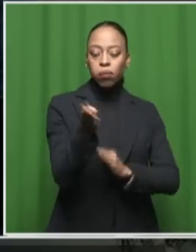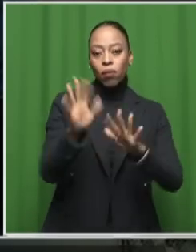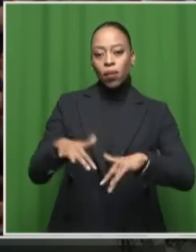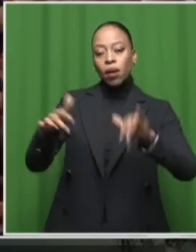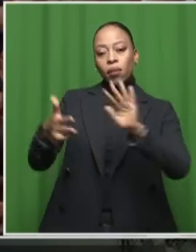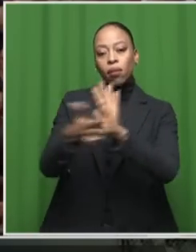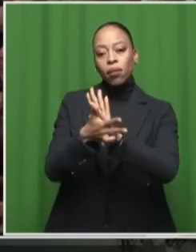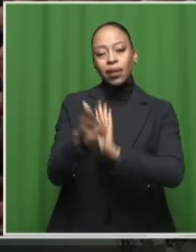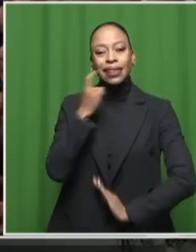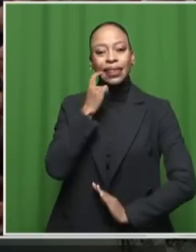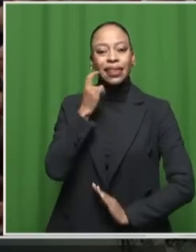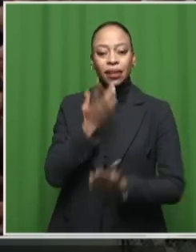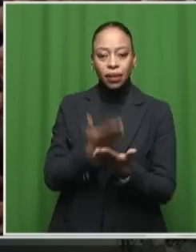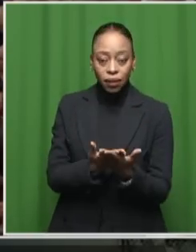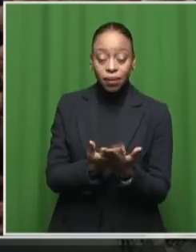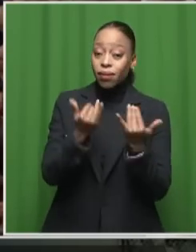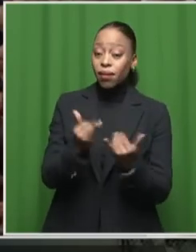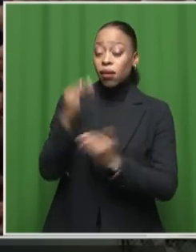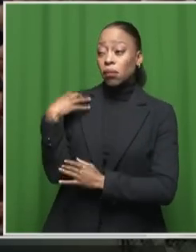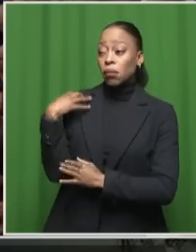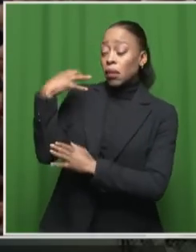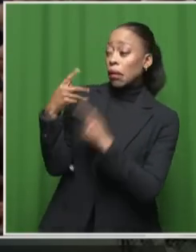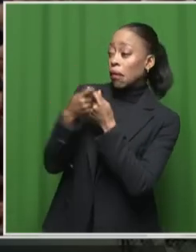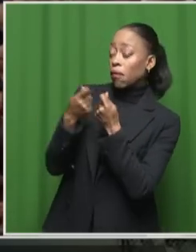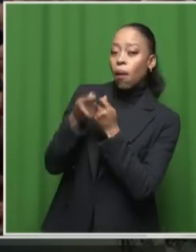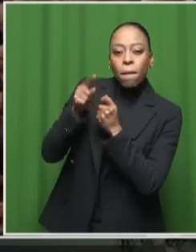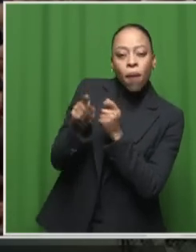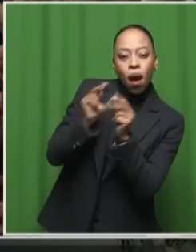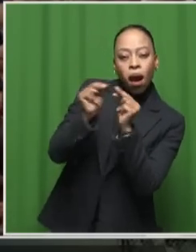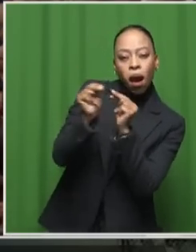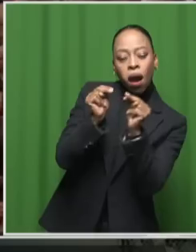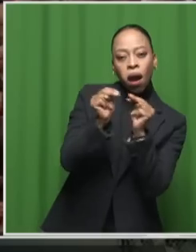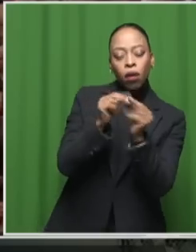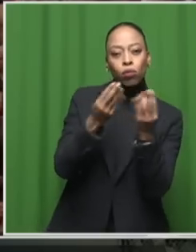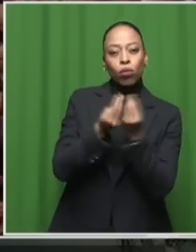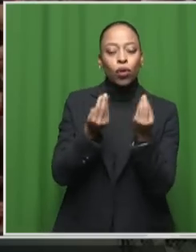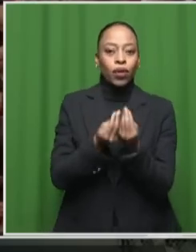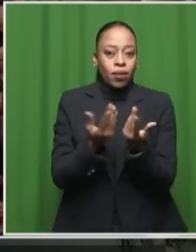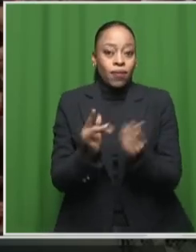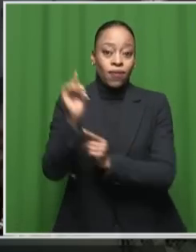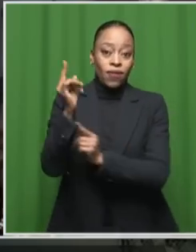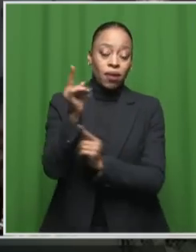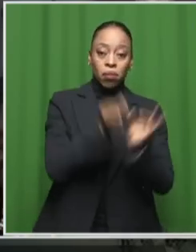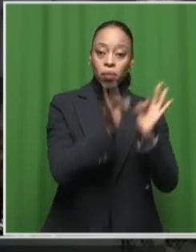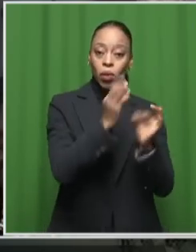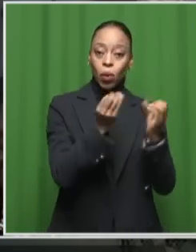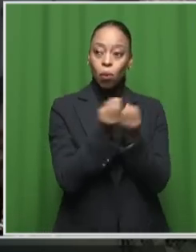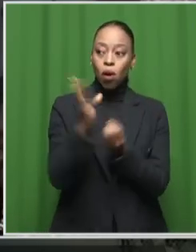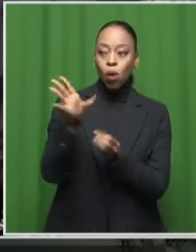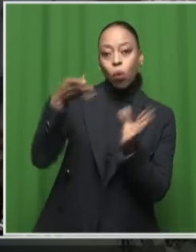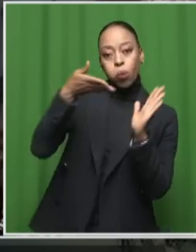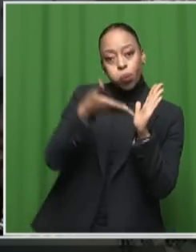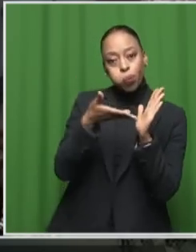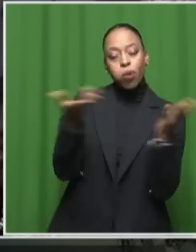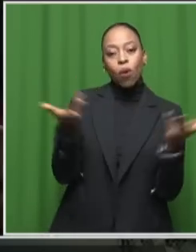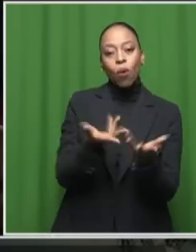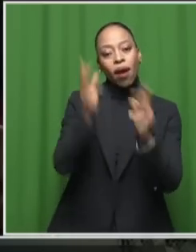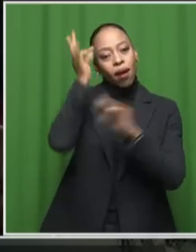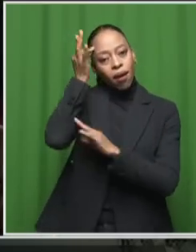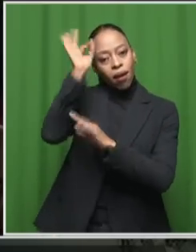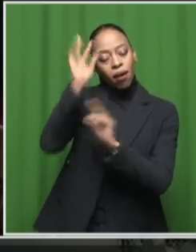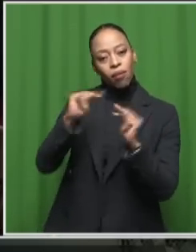passed. Now the Minister of Finance will have to negotiate these things, at least with the parties who participate in the government of